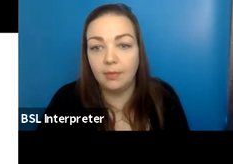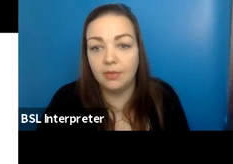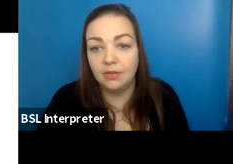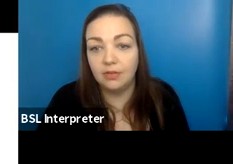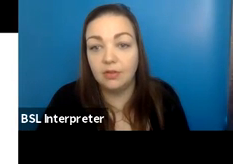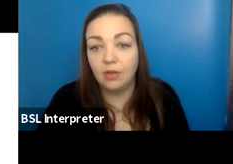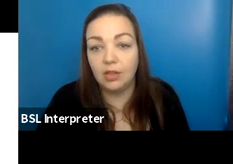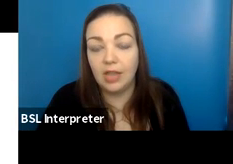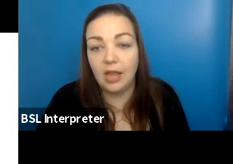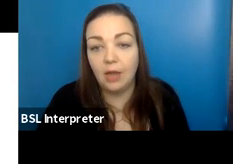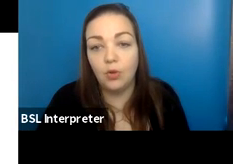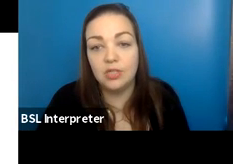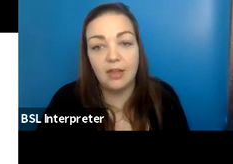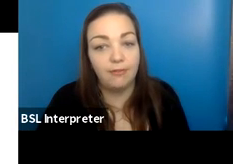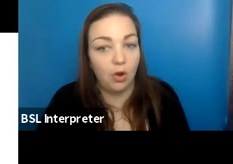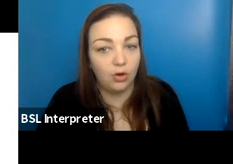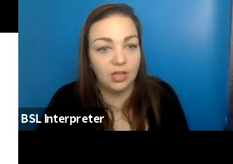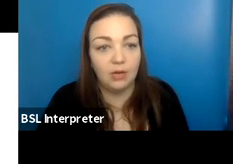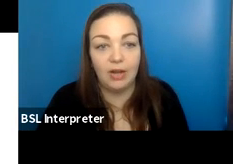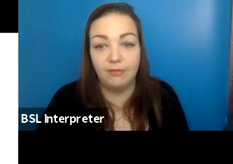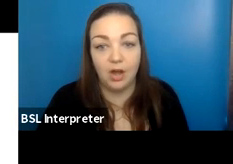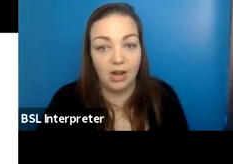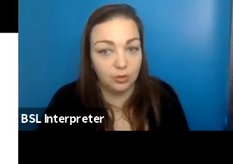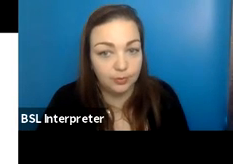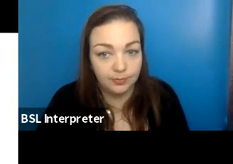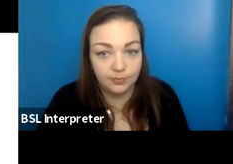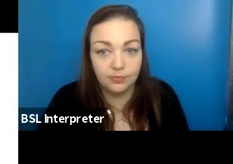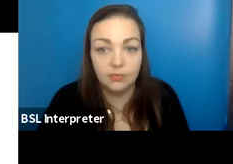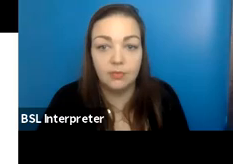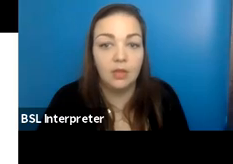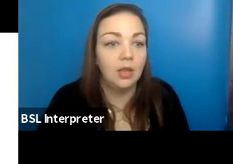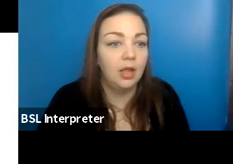So there was a vlog that went viral.